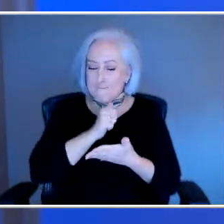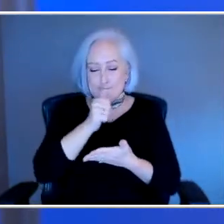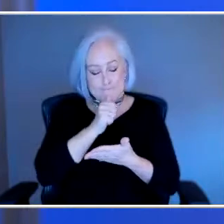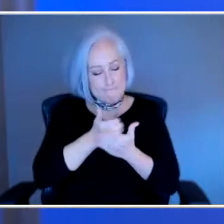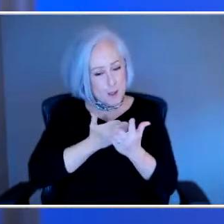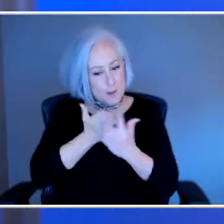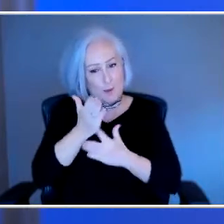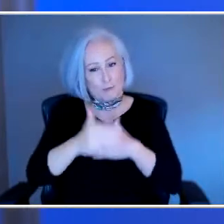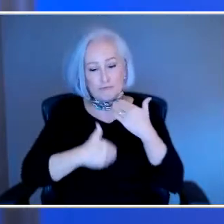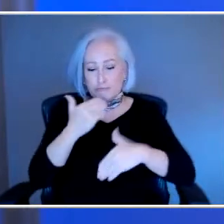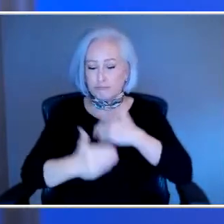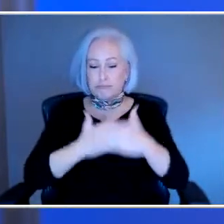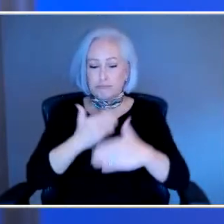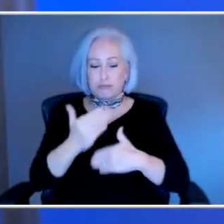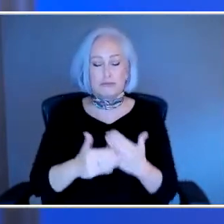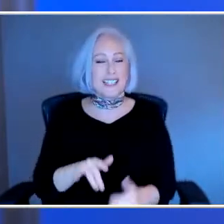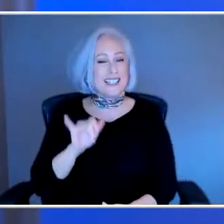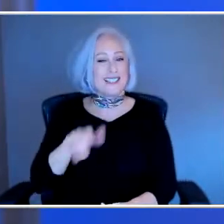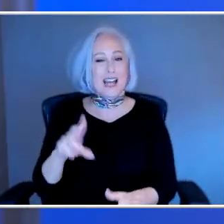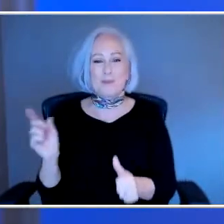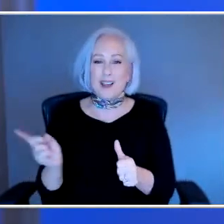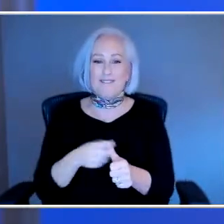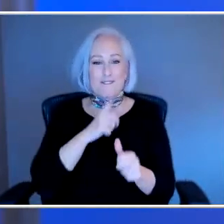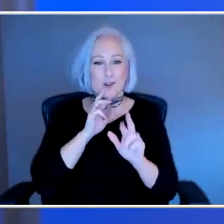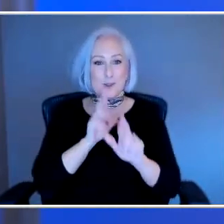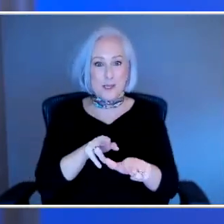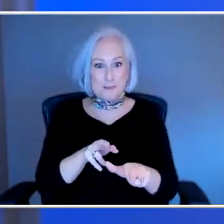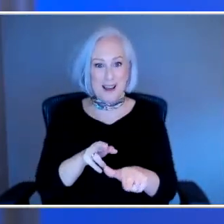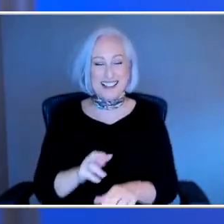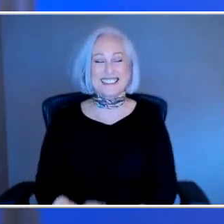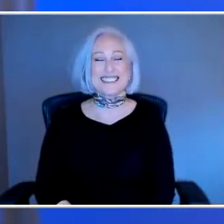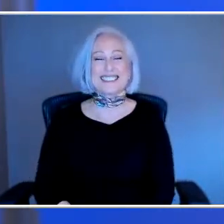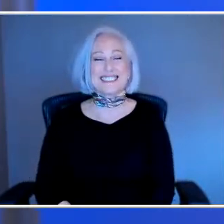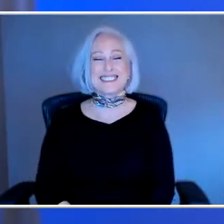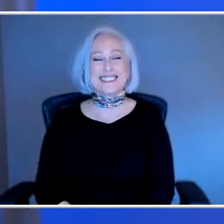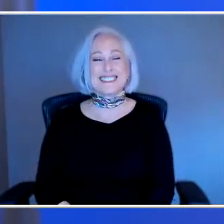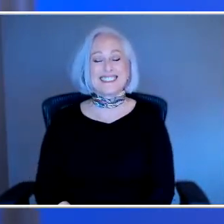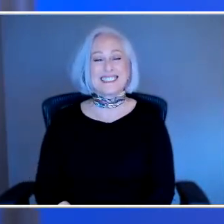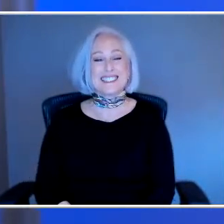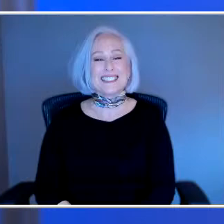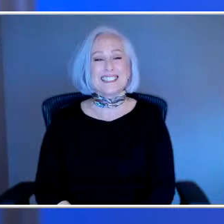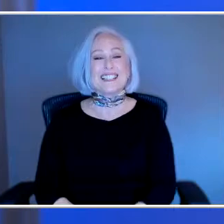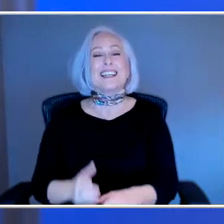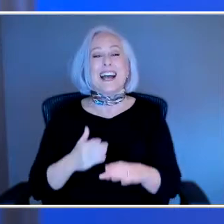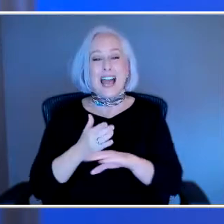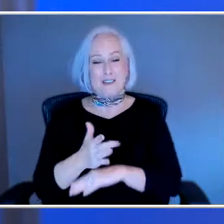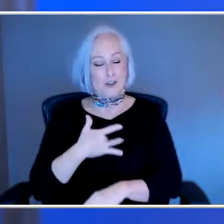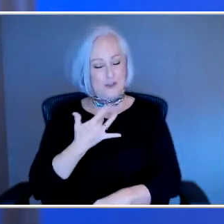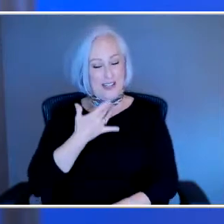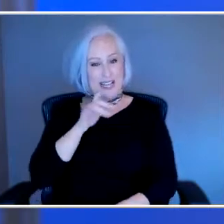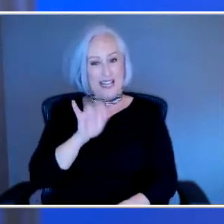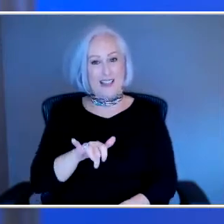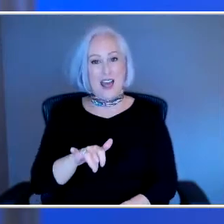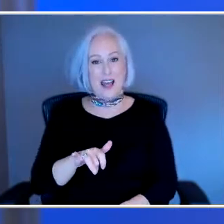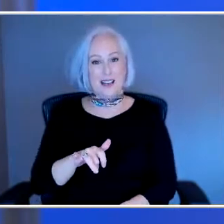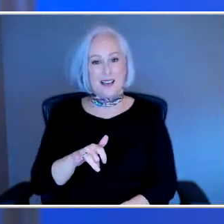was my immediate response. But then after being happy and relieved, I kind of got a little